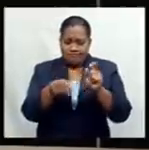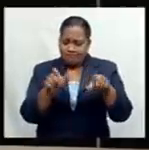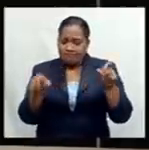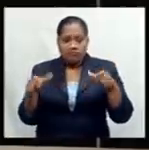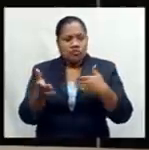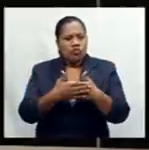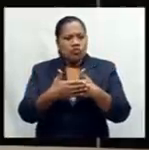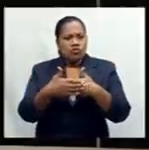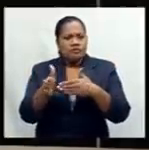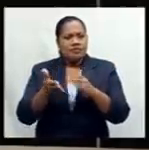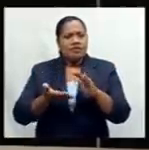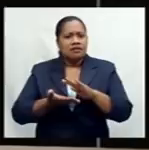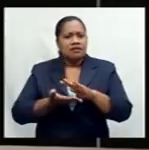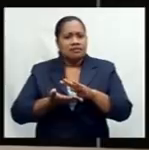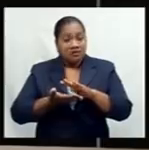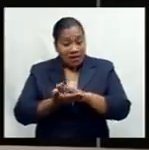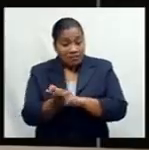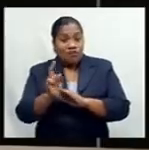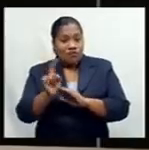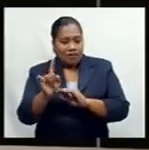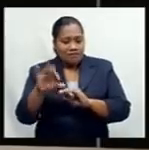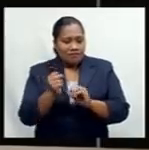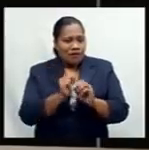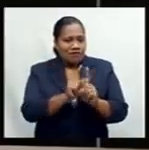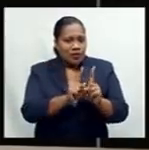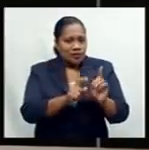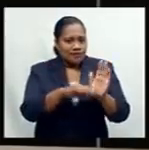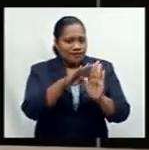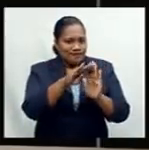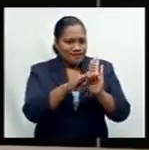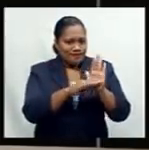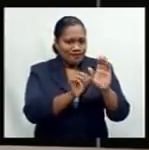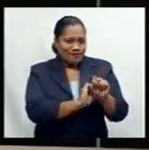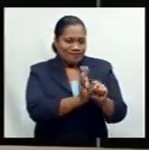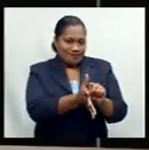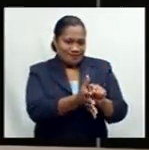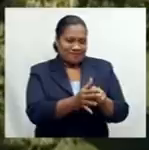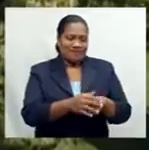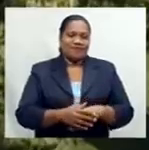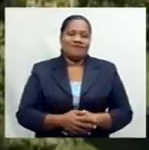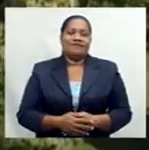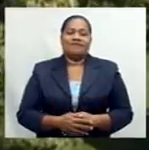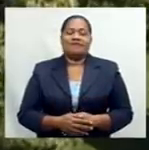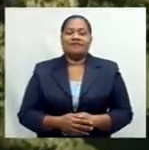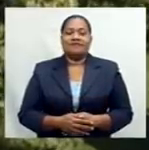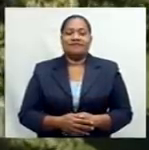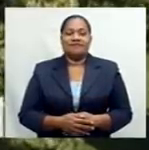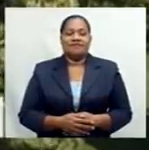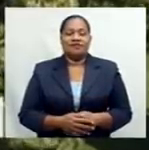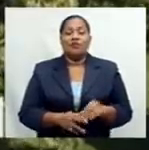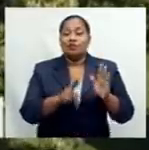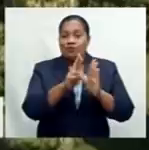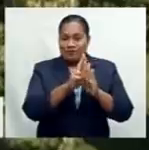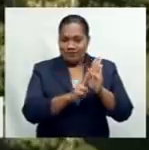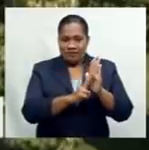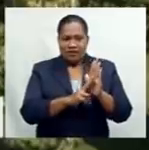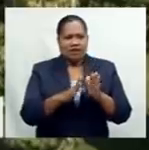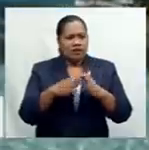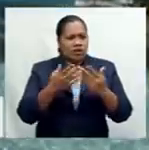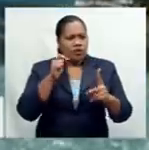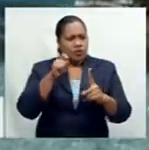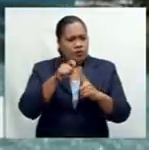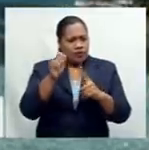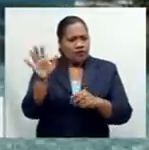under the COVID-19 safe protocols. Philip Naikaso has more. The target is for all